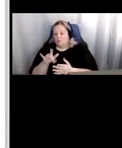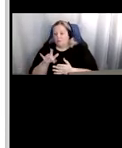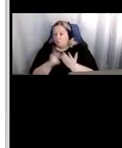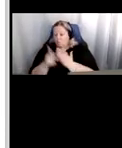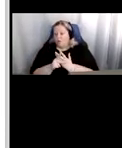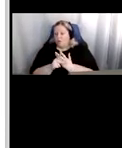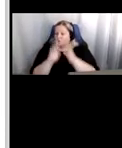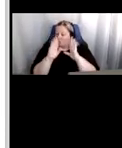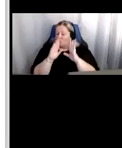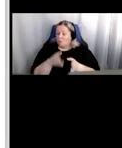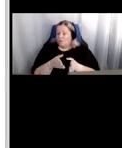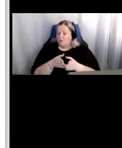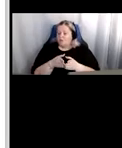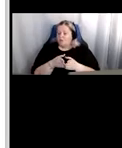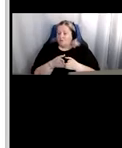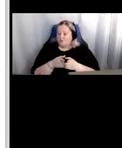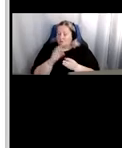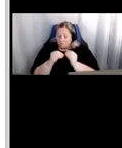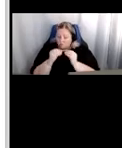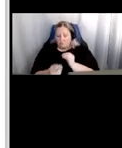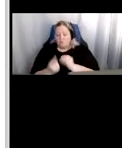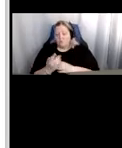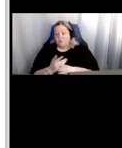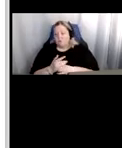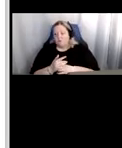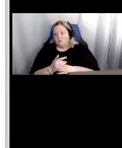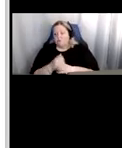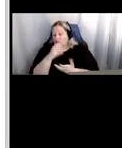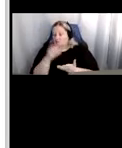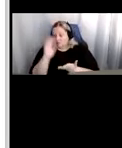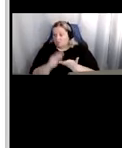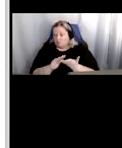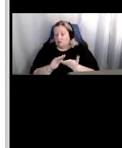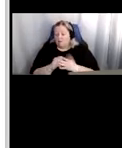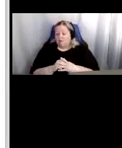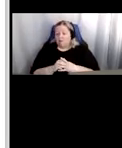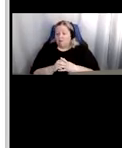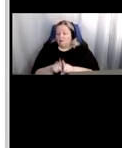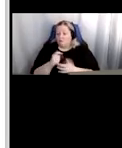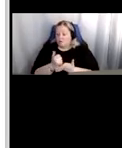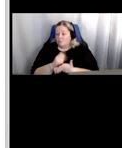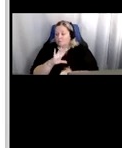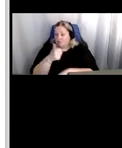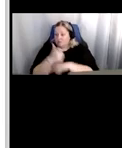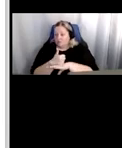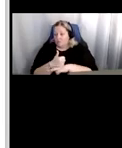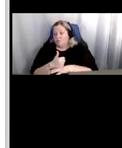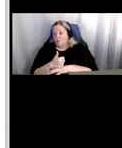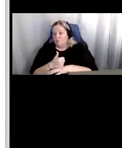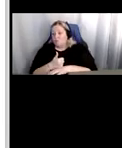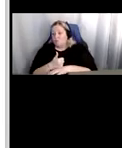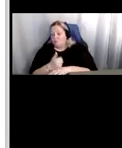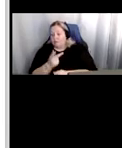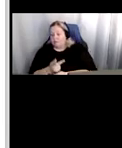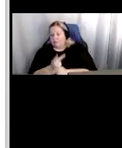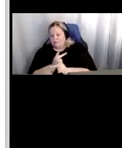way to get a refurbished one. It's super inexpensive, and they also will help set you up with like a loan if you're, and